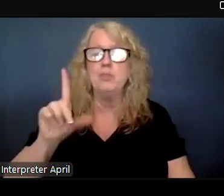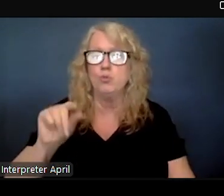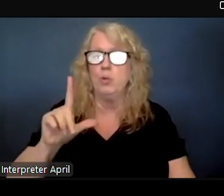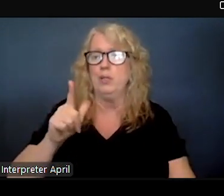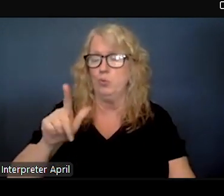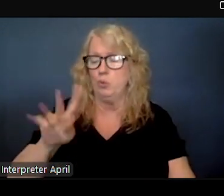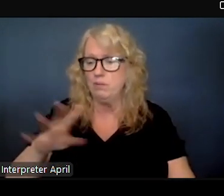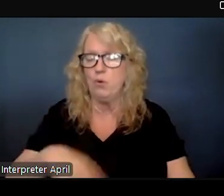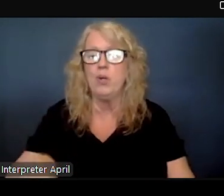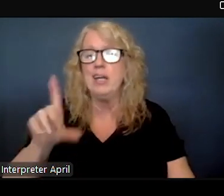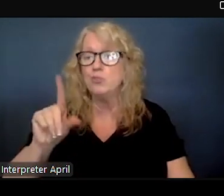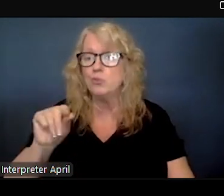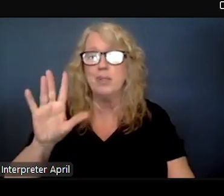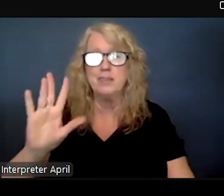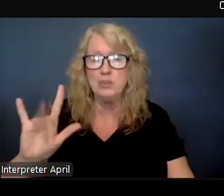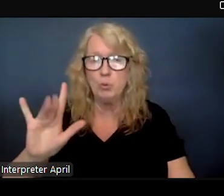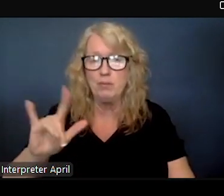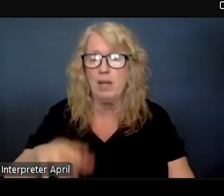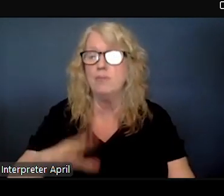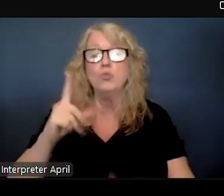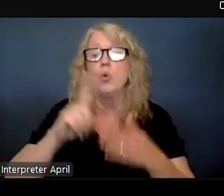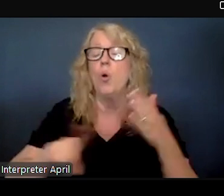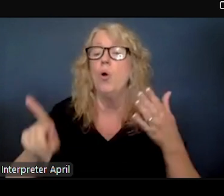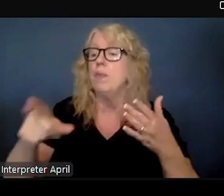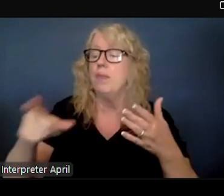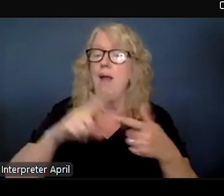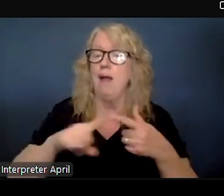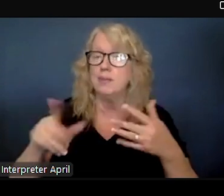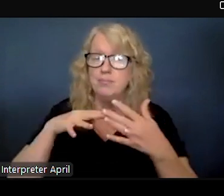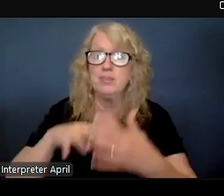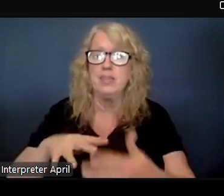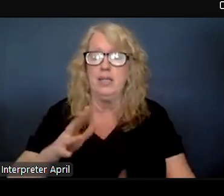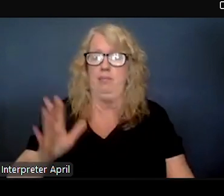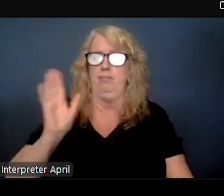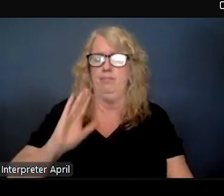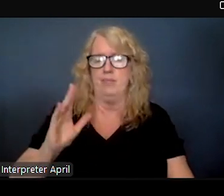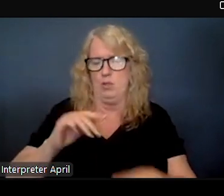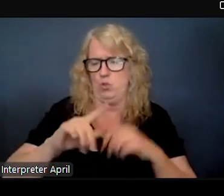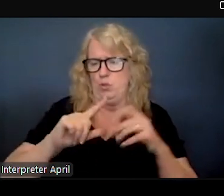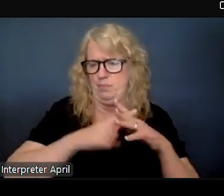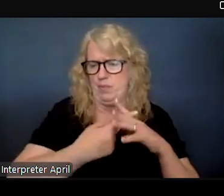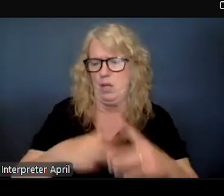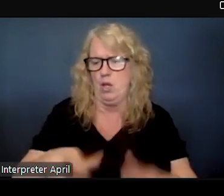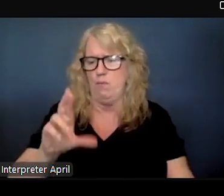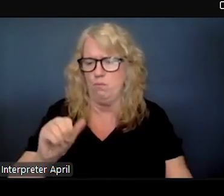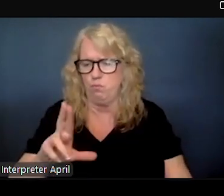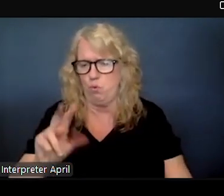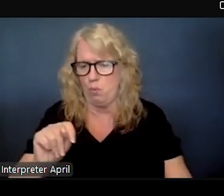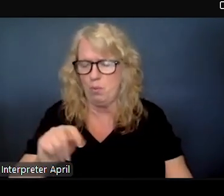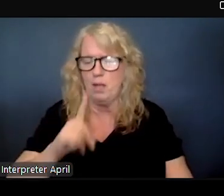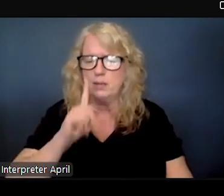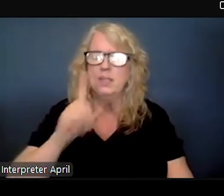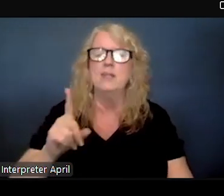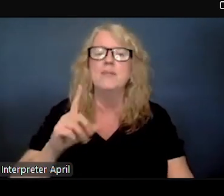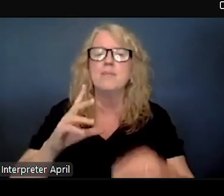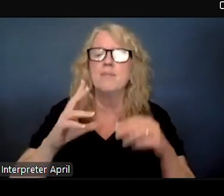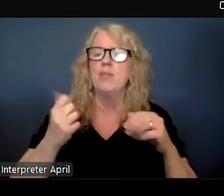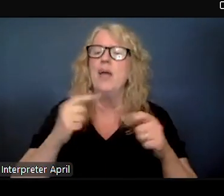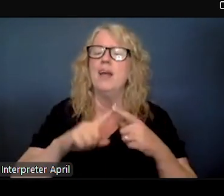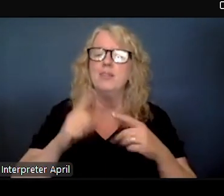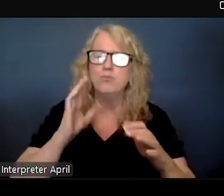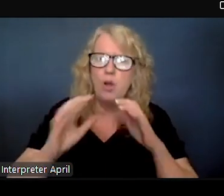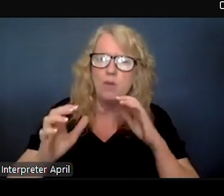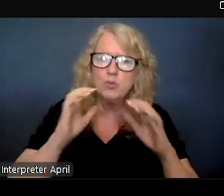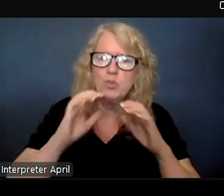and 2025. So what this study did, again, this was an early version of Wobot, which is a rule-based conversational